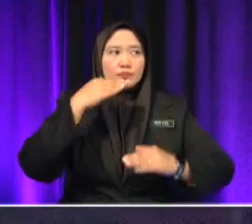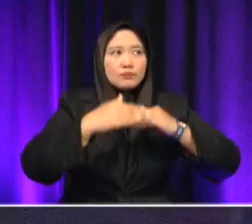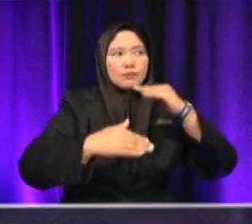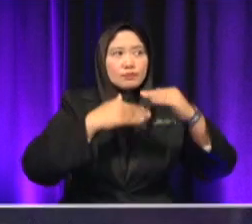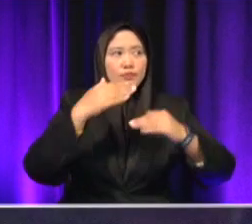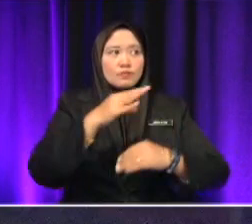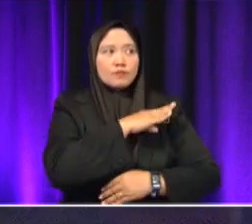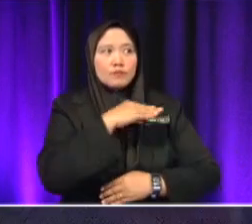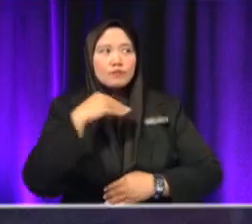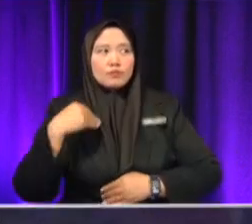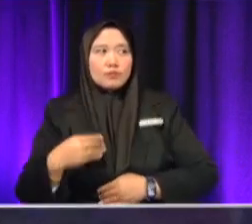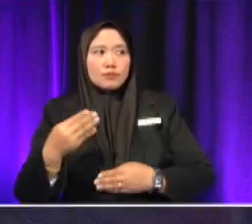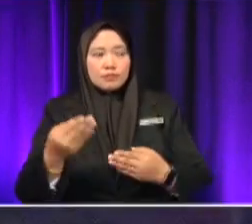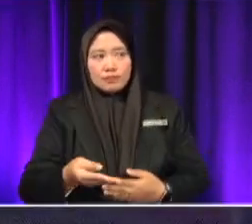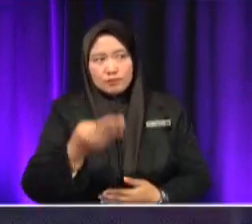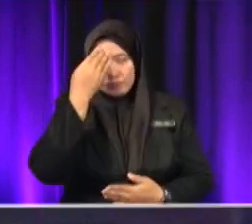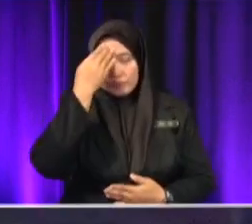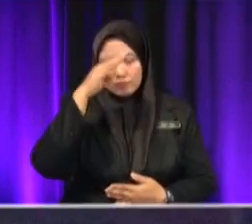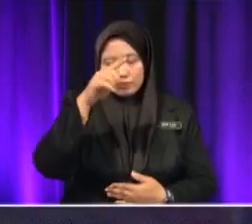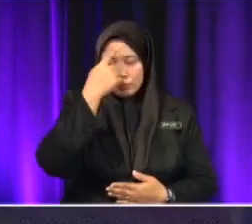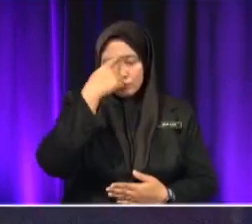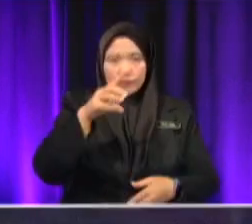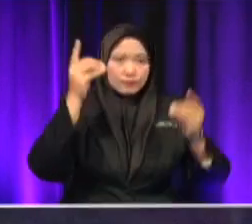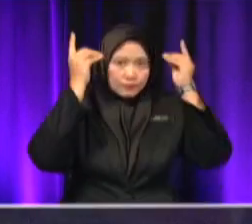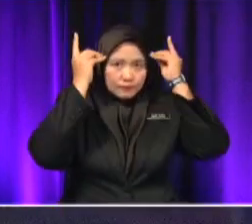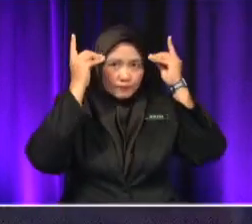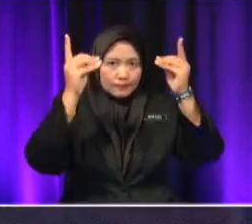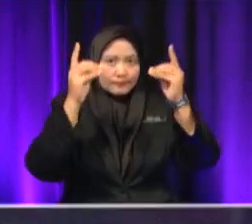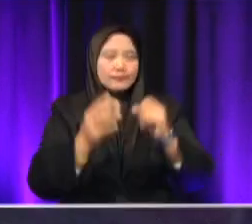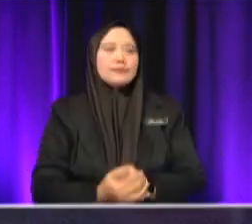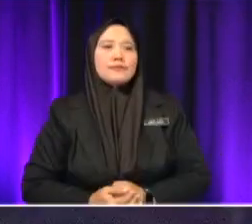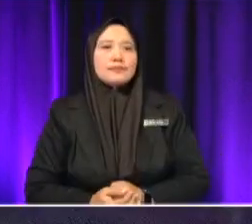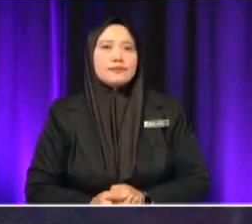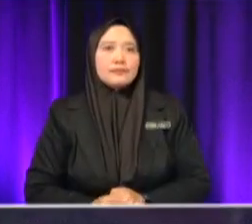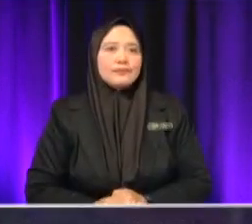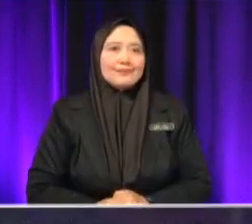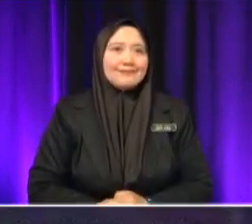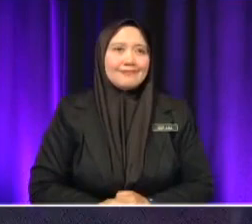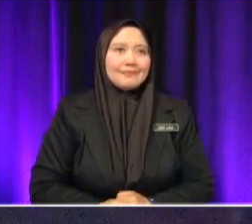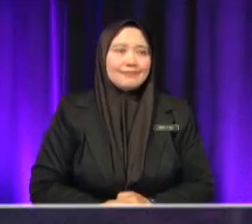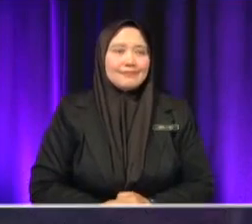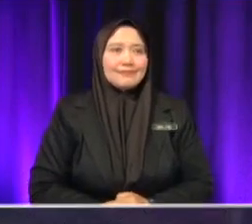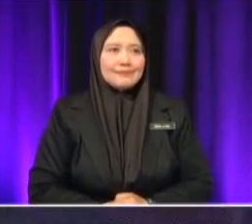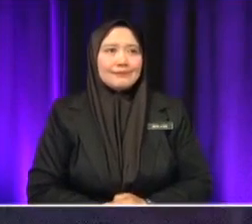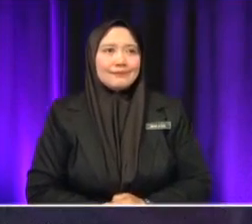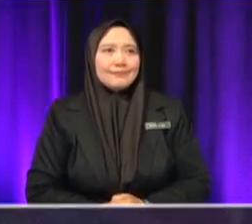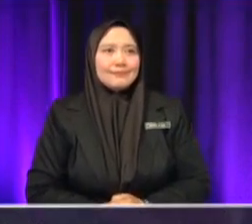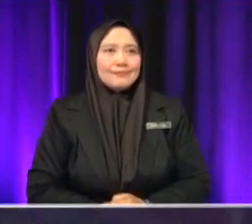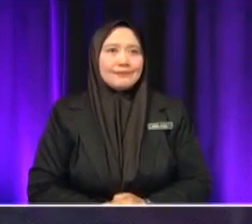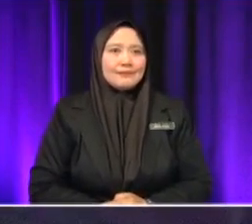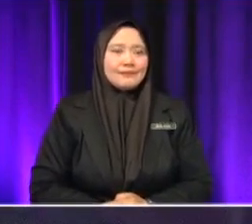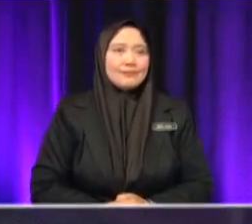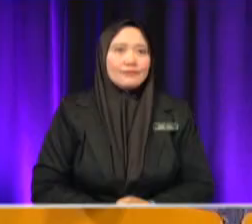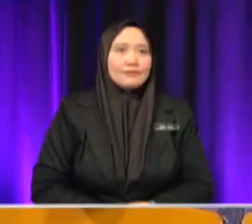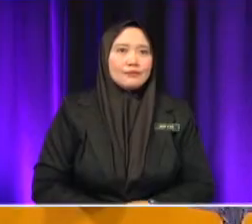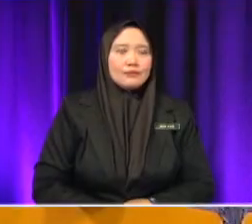parent. I only noticed it now when she mentioned it. Wow. So she's got a very good eye. Yeah. So yeah, UNICEF,